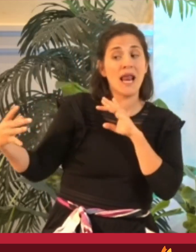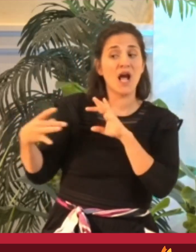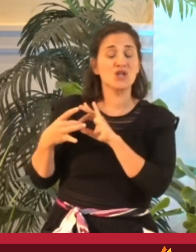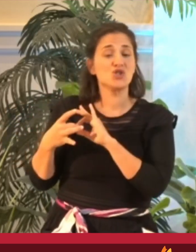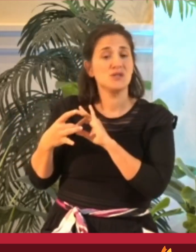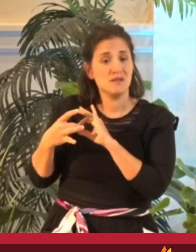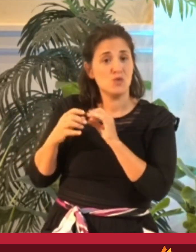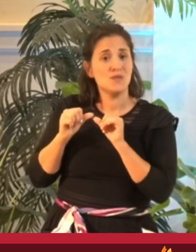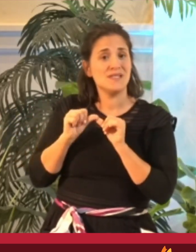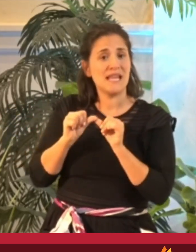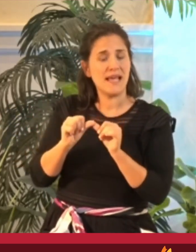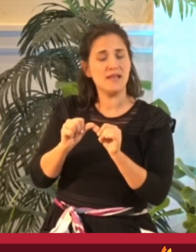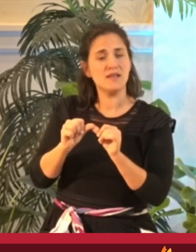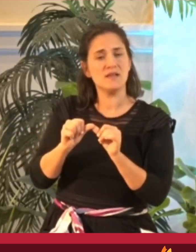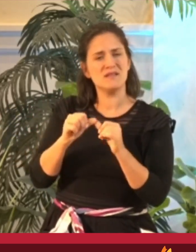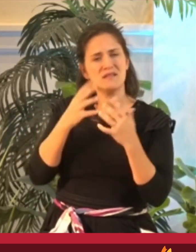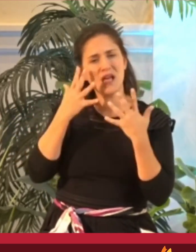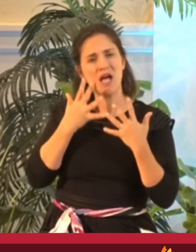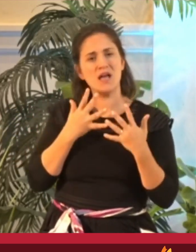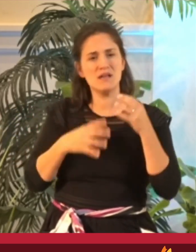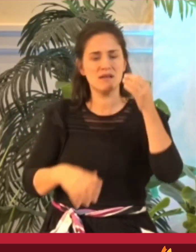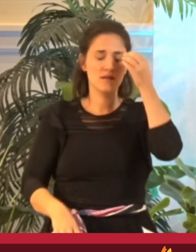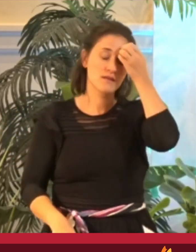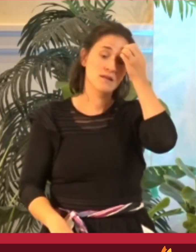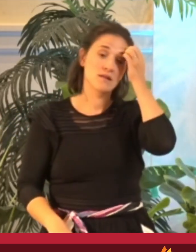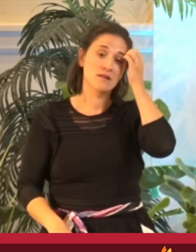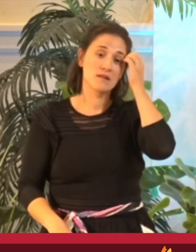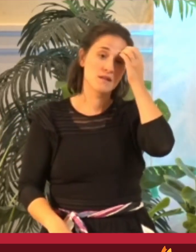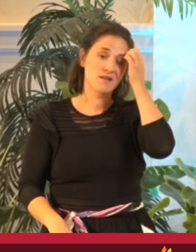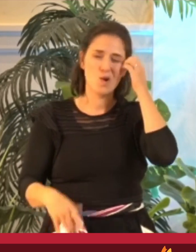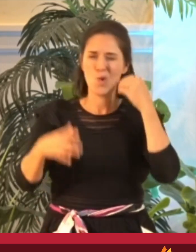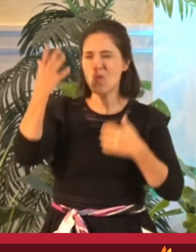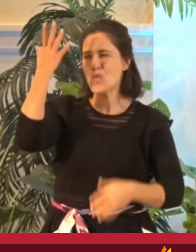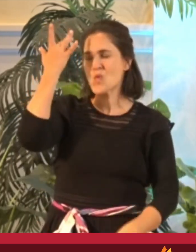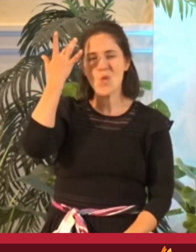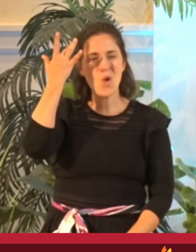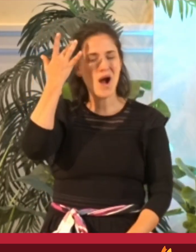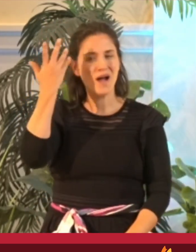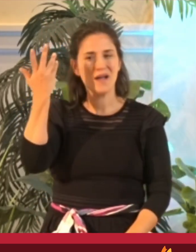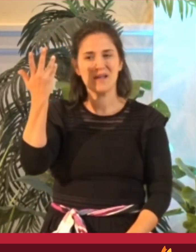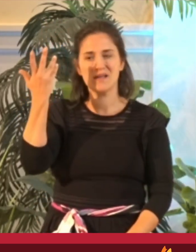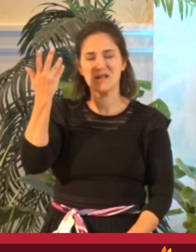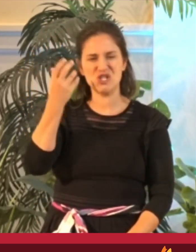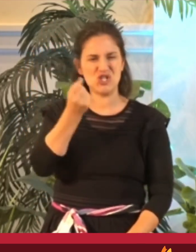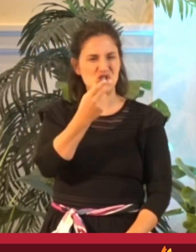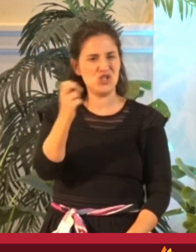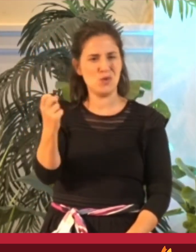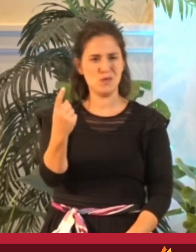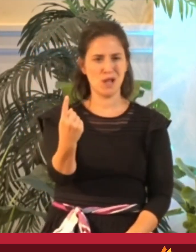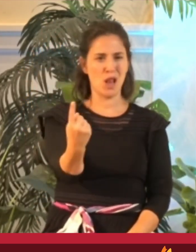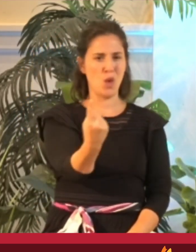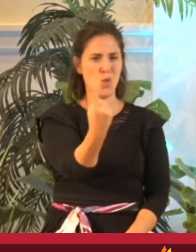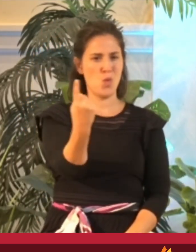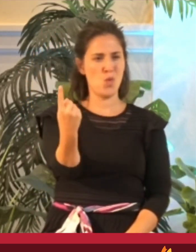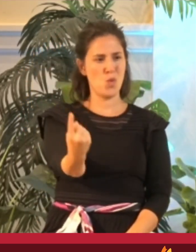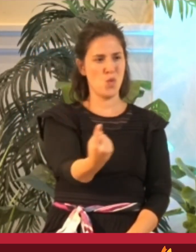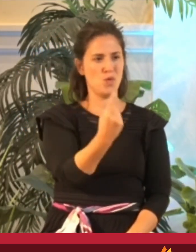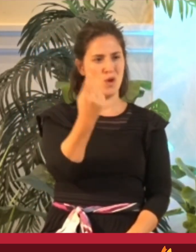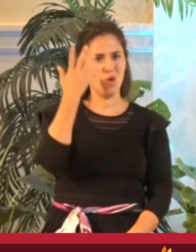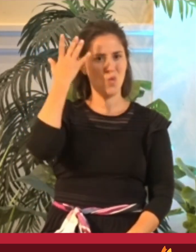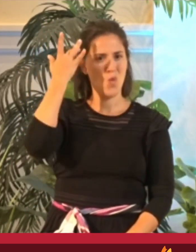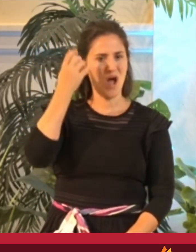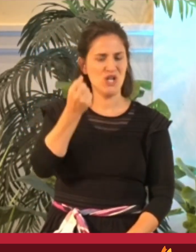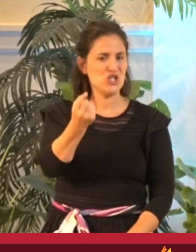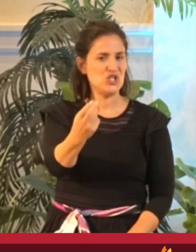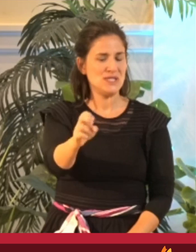We may also ask, why was she so alone? What might have been her reasons for not reaching out for help?